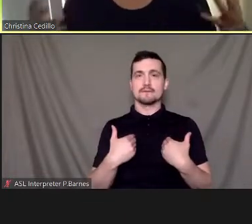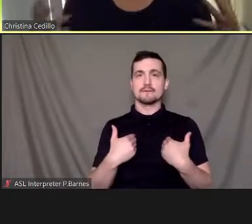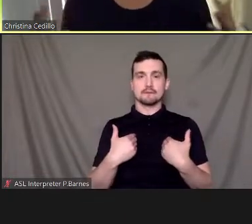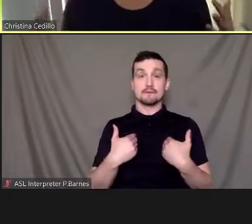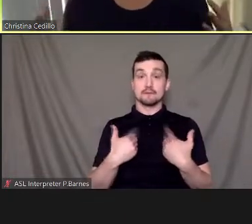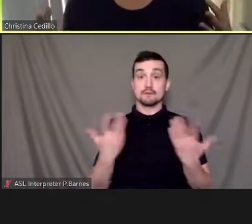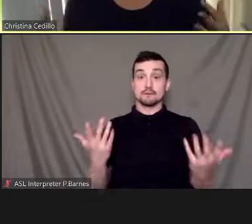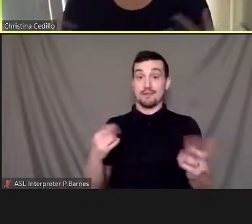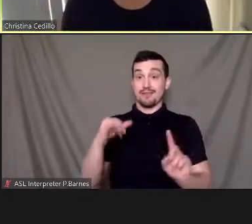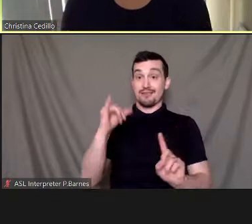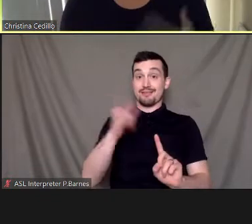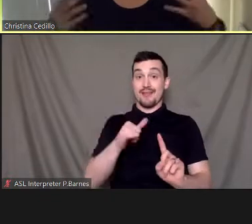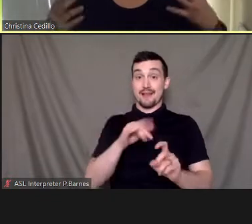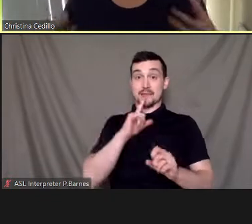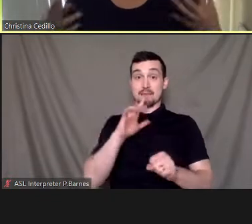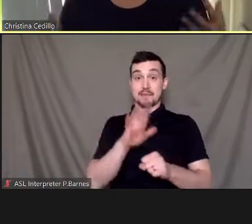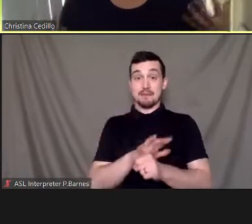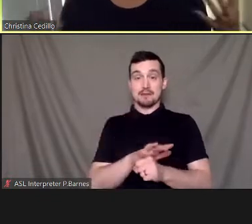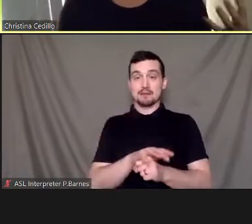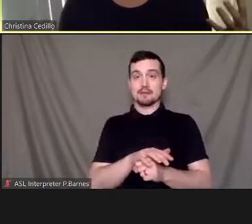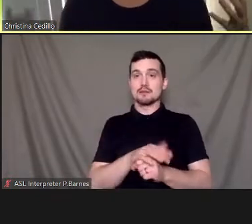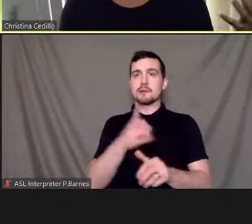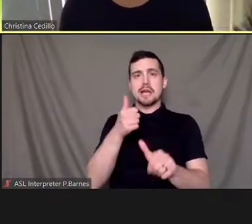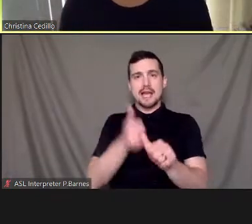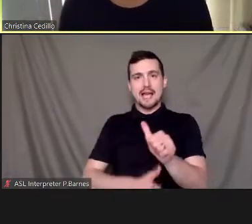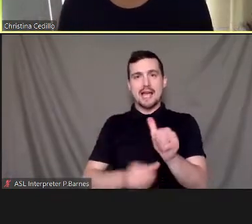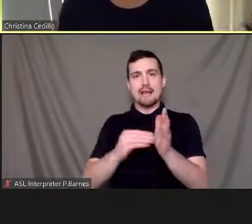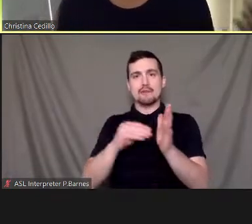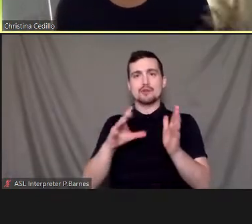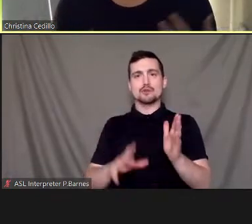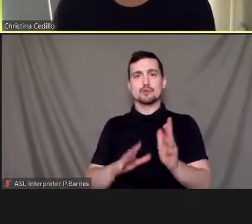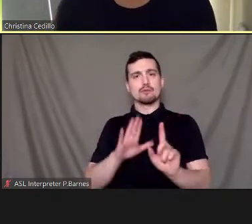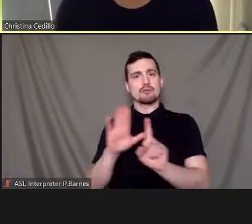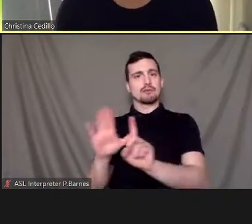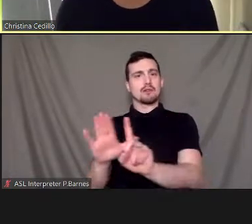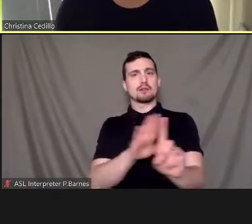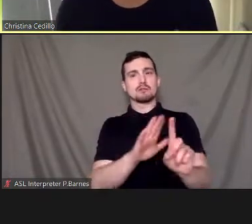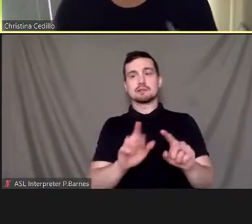those commitments, right? And so every student's commitment is different.